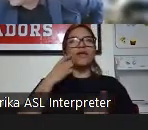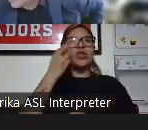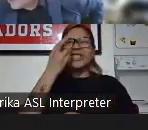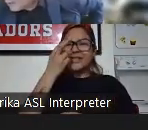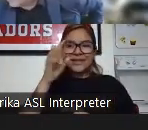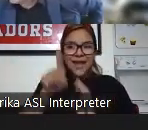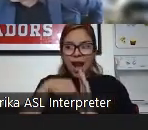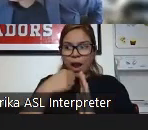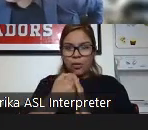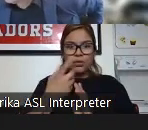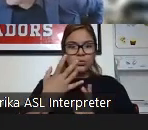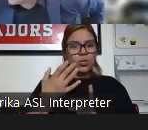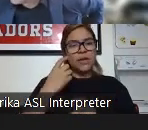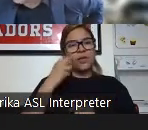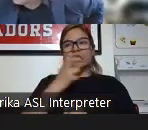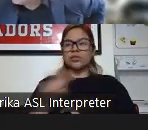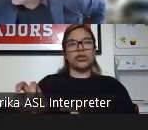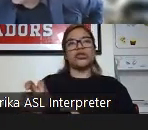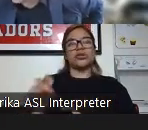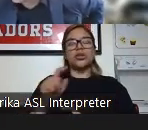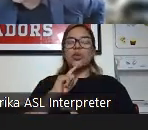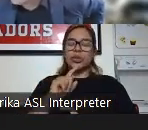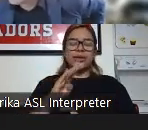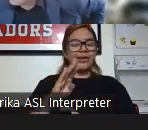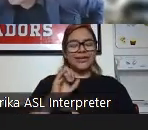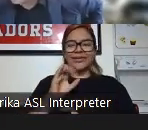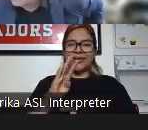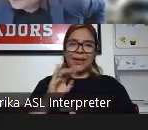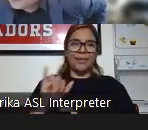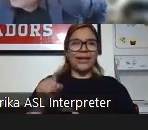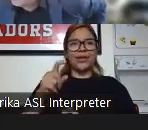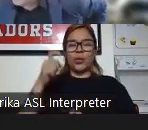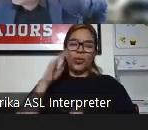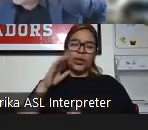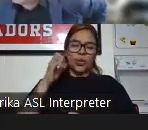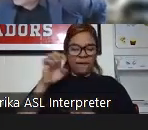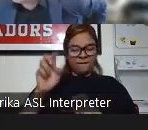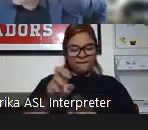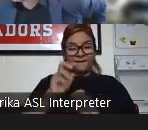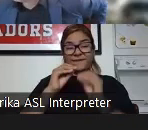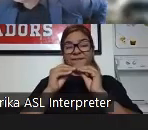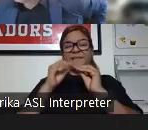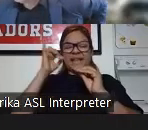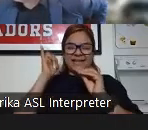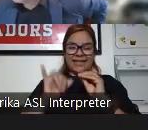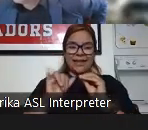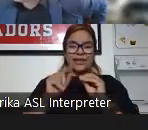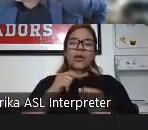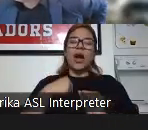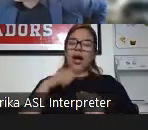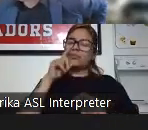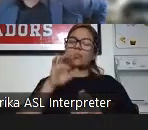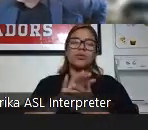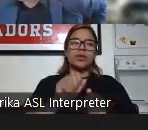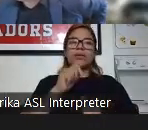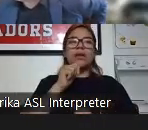5 hours for transportation. So Debbie, that's what we're going to fix, right, Michelle? But I promised her that I would not let